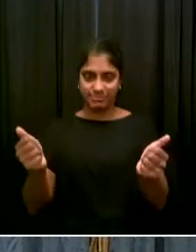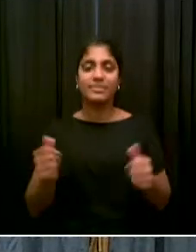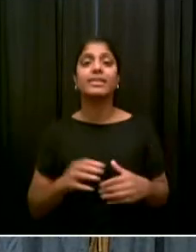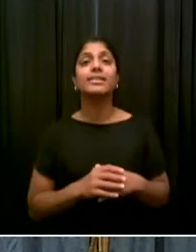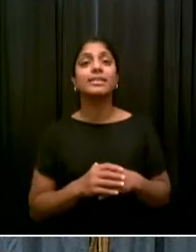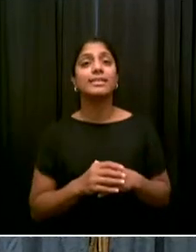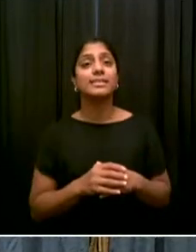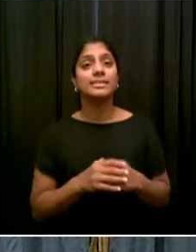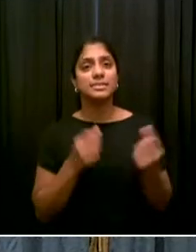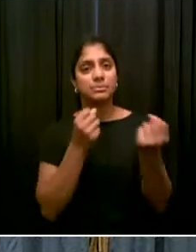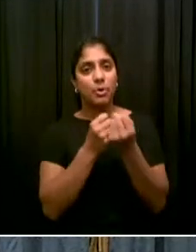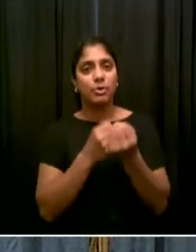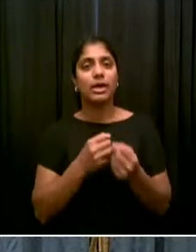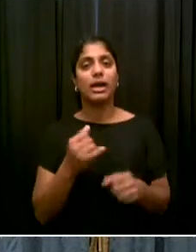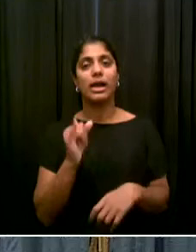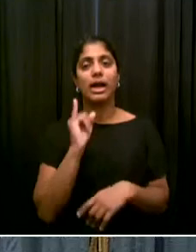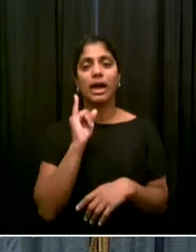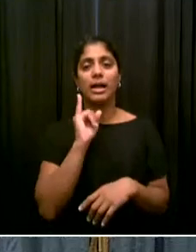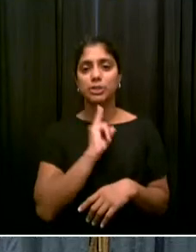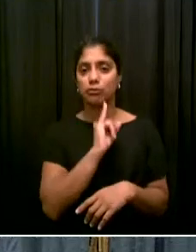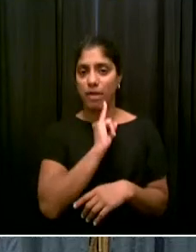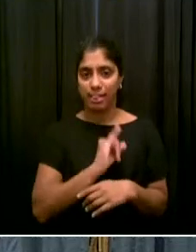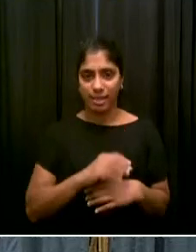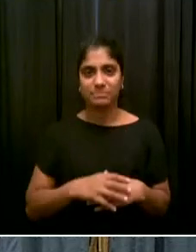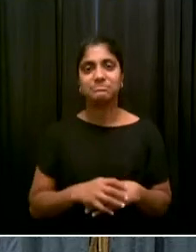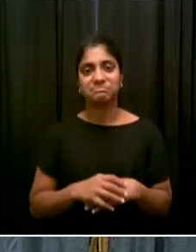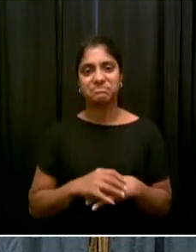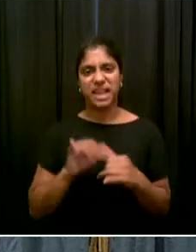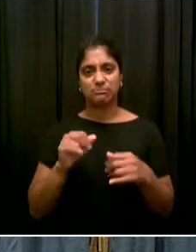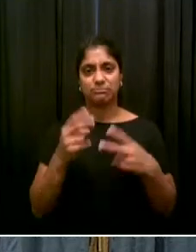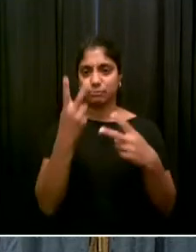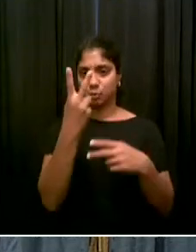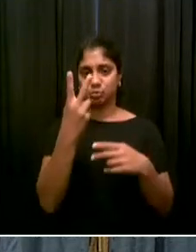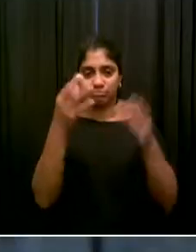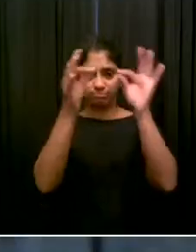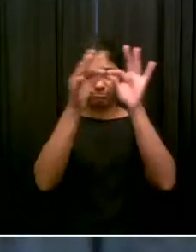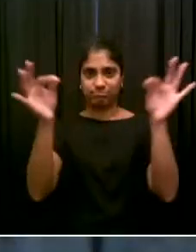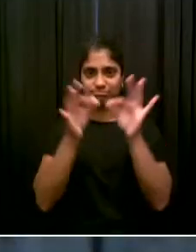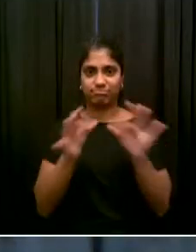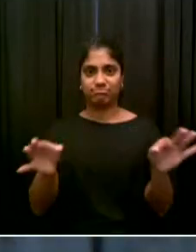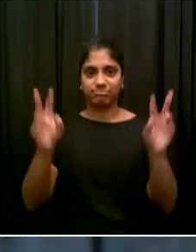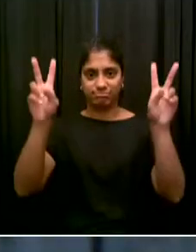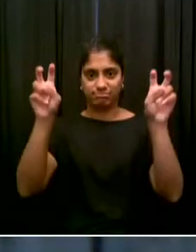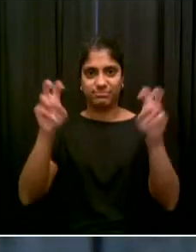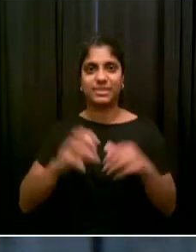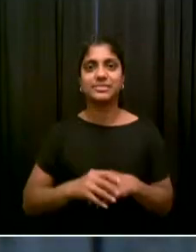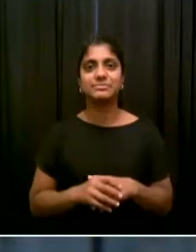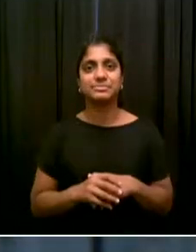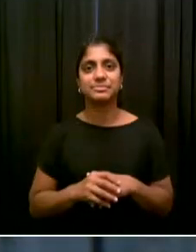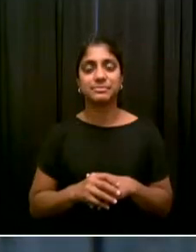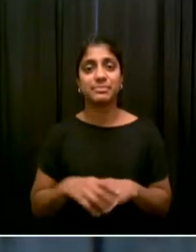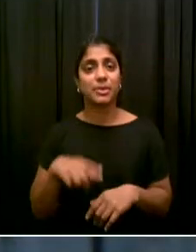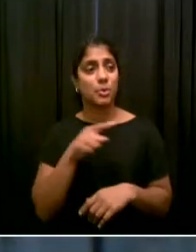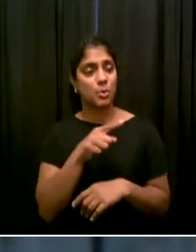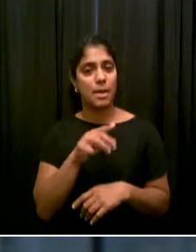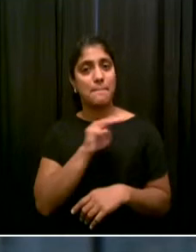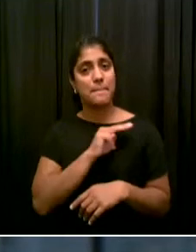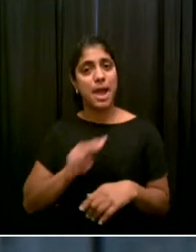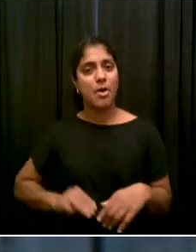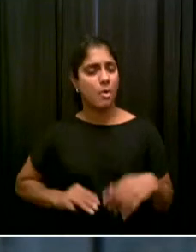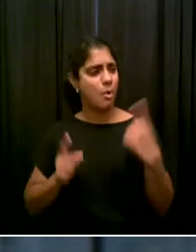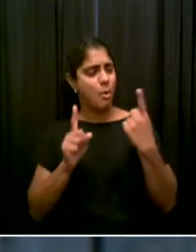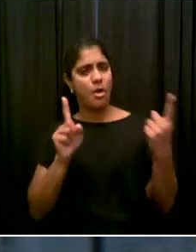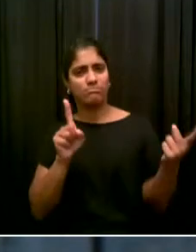January 5th, 2020, against anti-Semitism. And as I've mentioned, and you mentioned as well, we've flown to